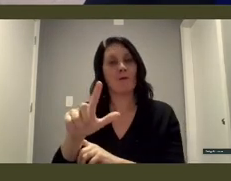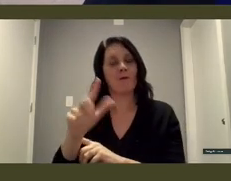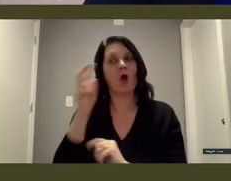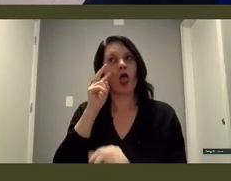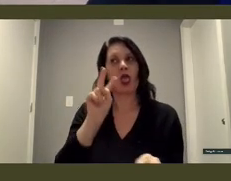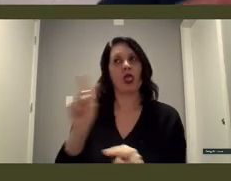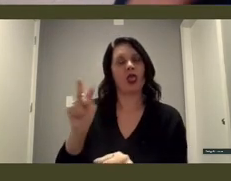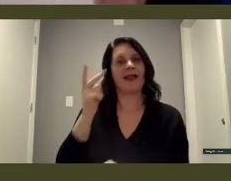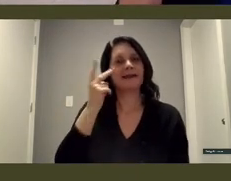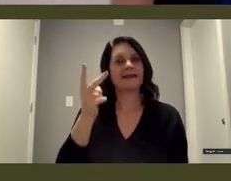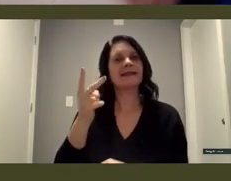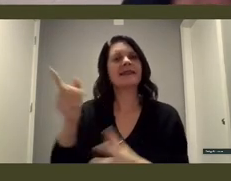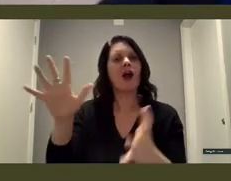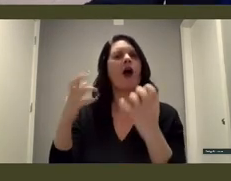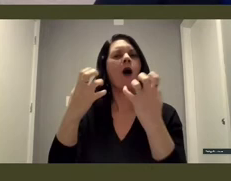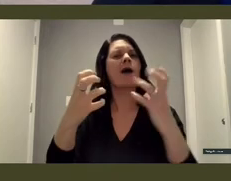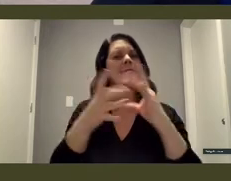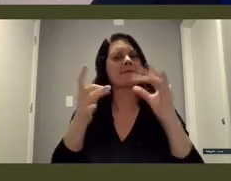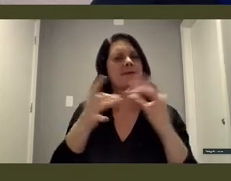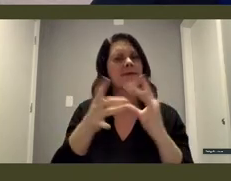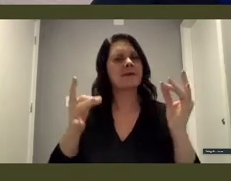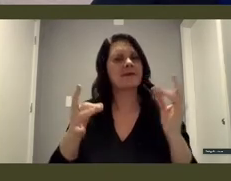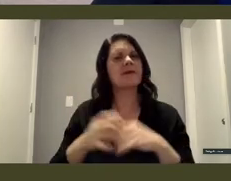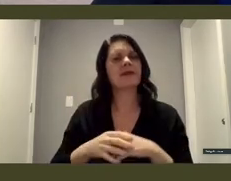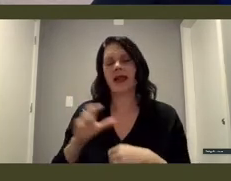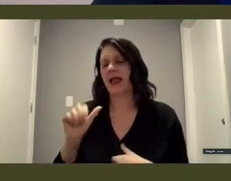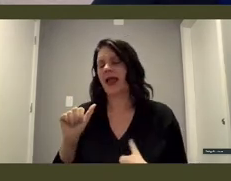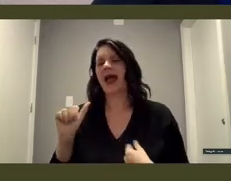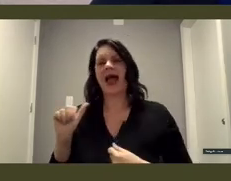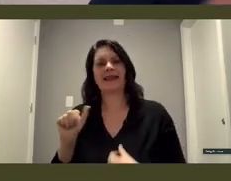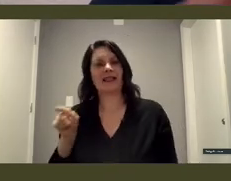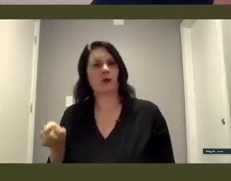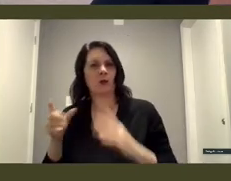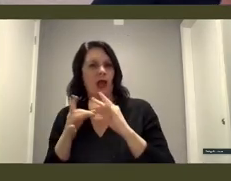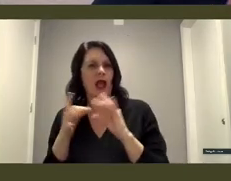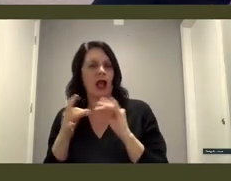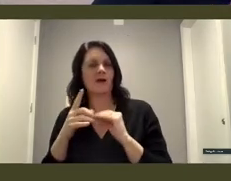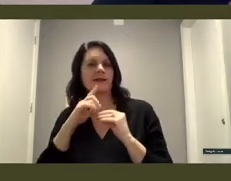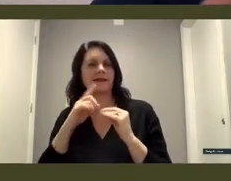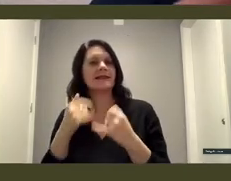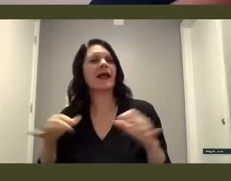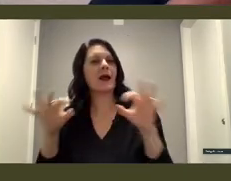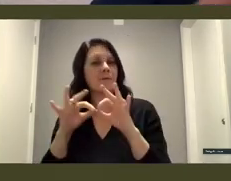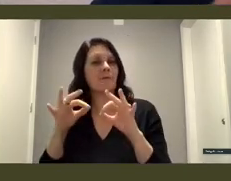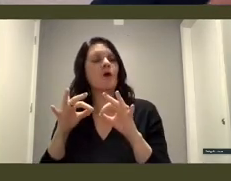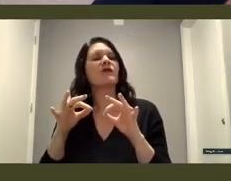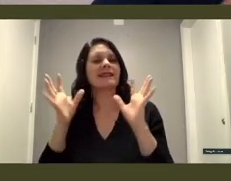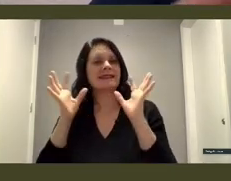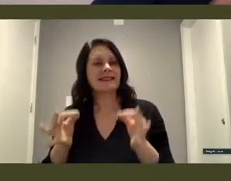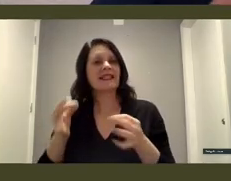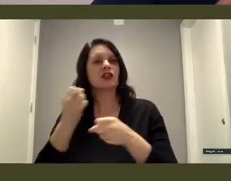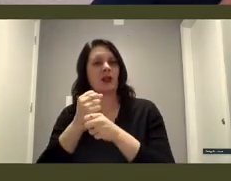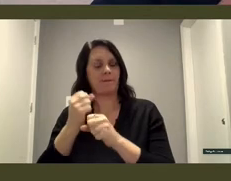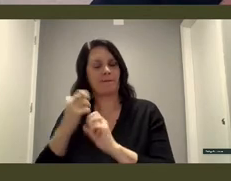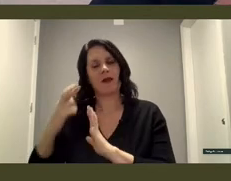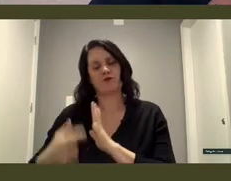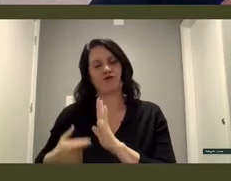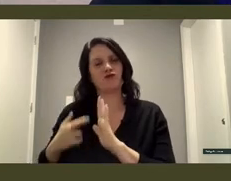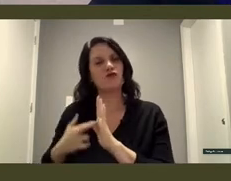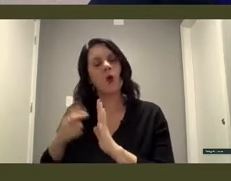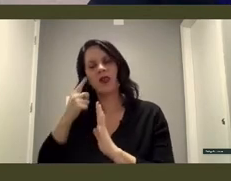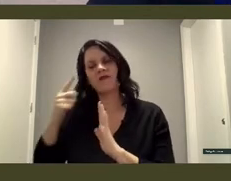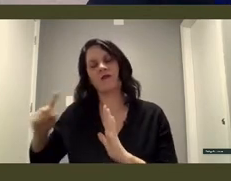what the audience said? Because Adenike, you were saying that it's important to have a decision-making role and for young people to be in